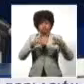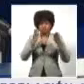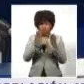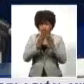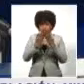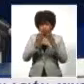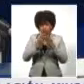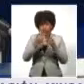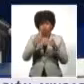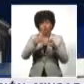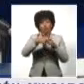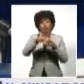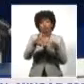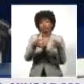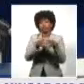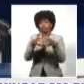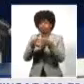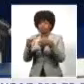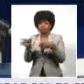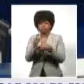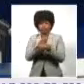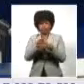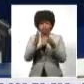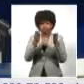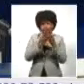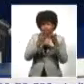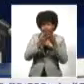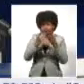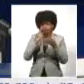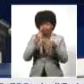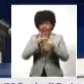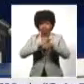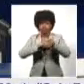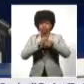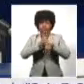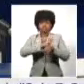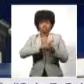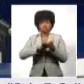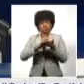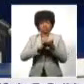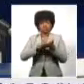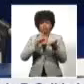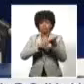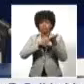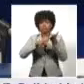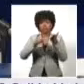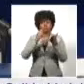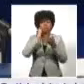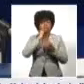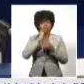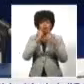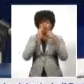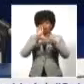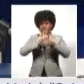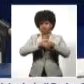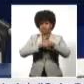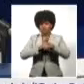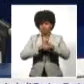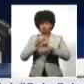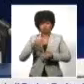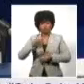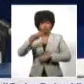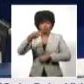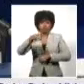surveillance, has necessarily to be asymptomatic. The asymptomatic cases appear during studies where risk groups